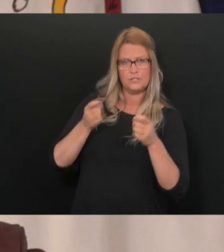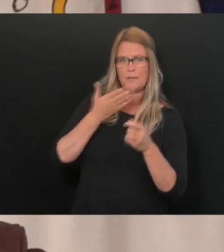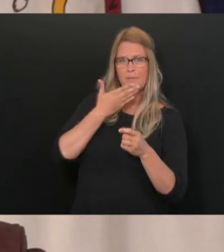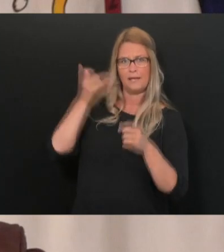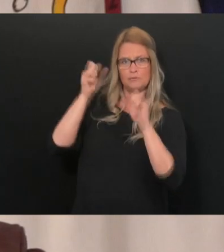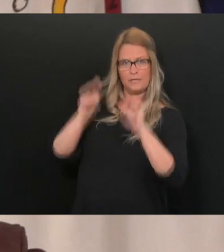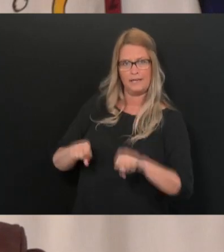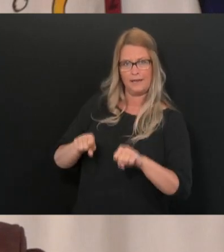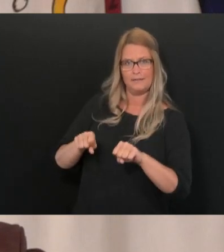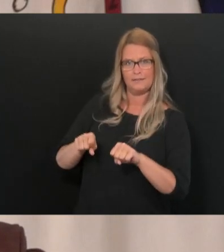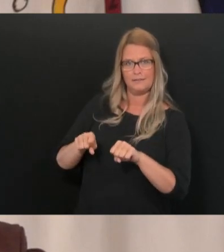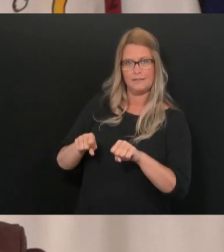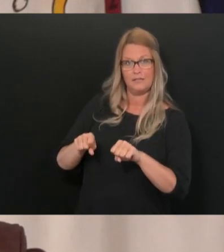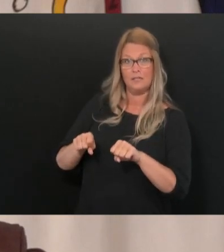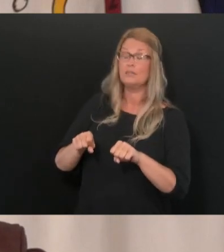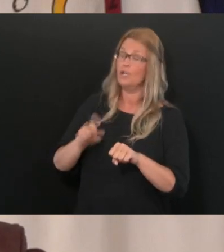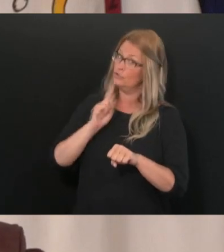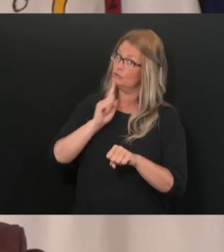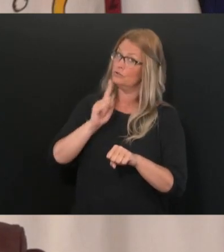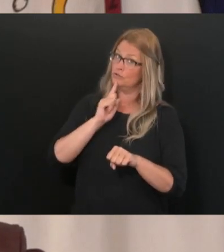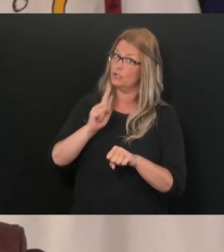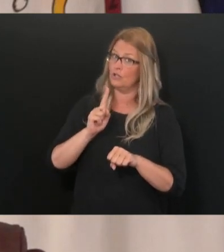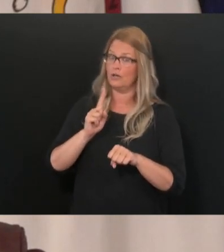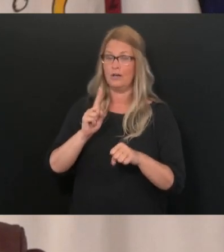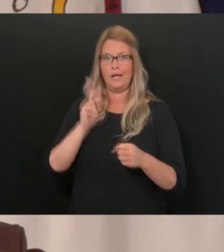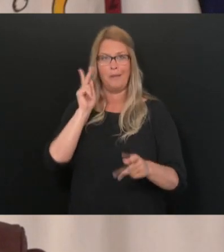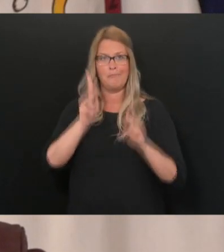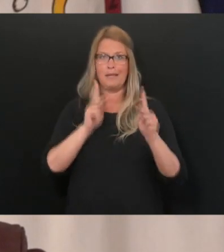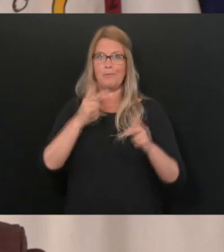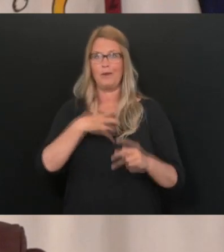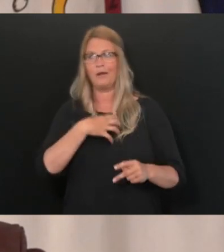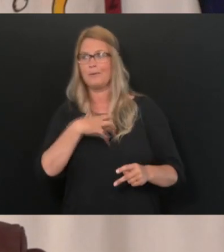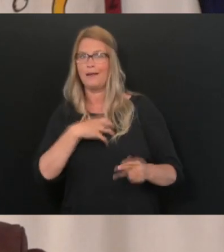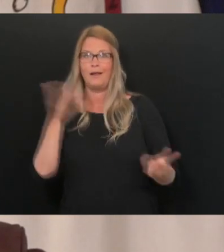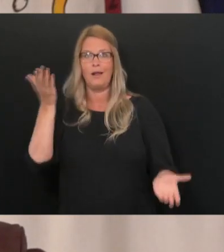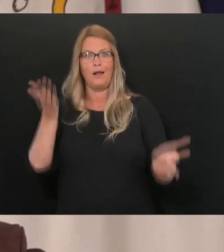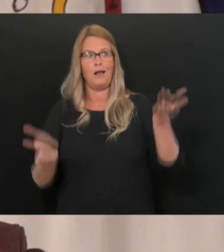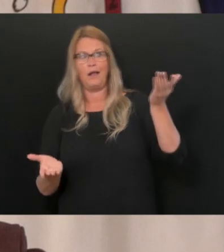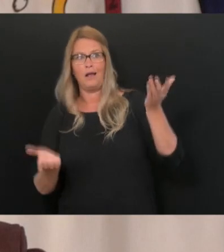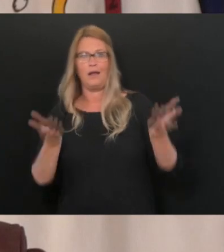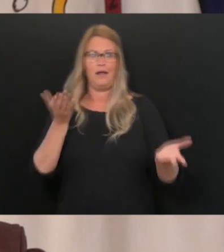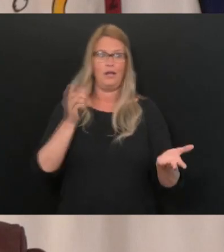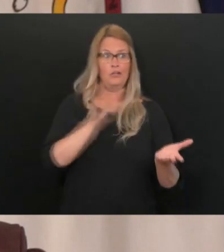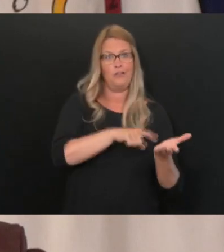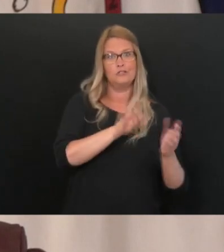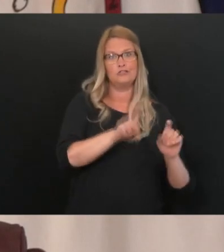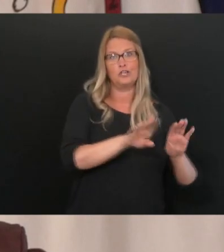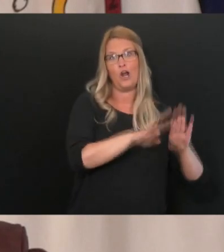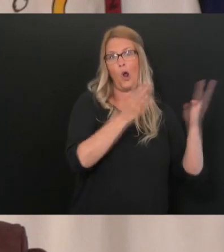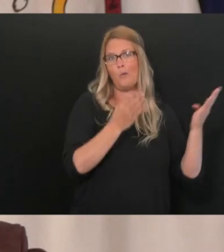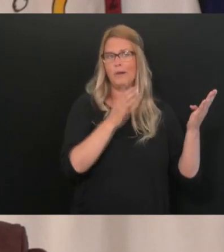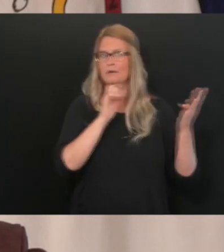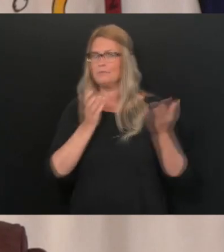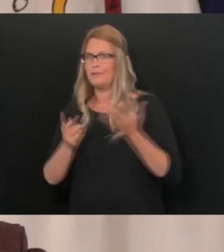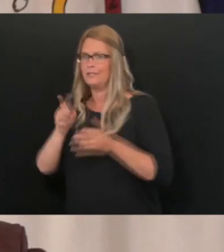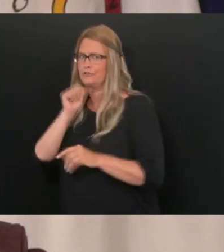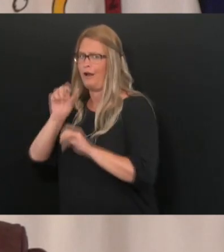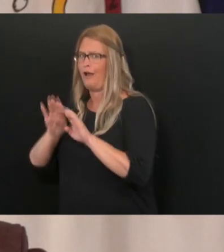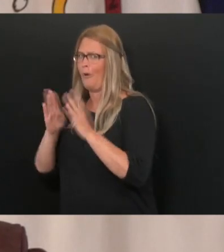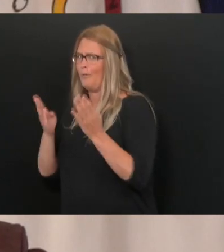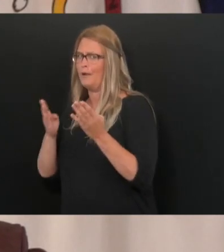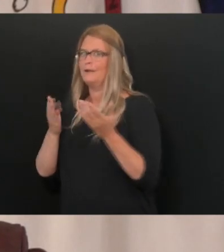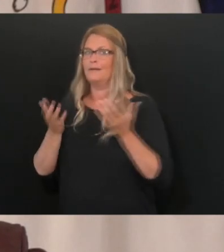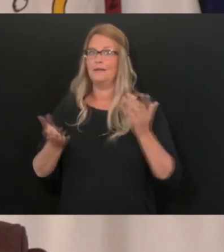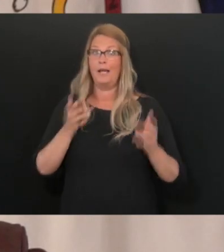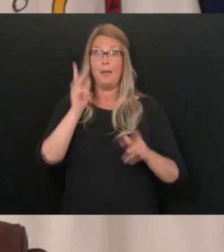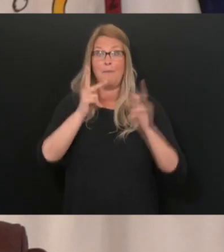we possibly can. Sure, it's argumentative of, should this open or should this not open? Sure, it's argumentative of that somebody